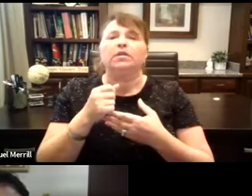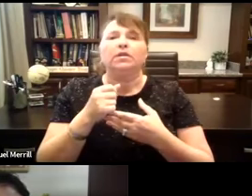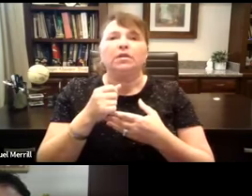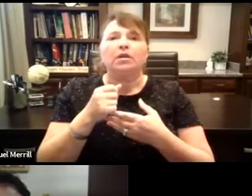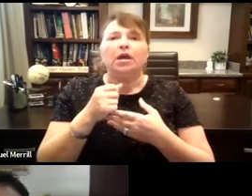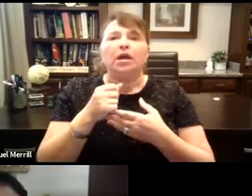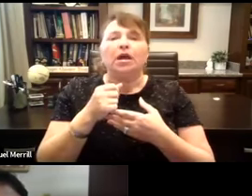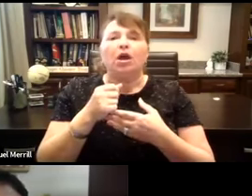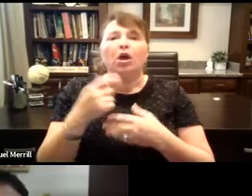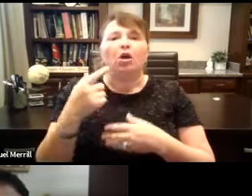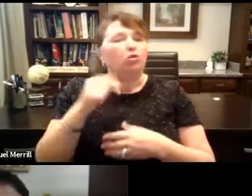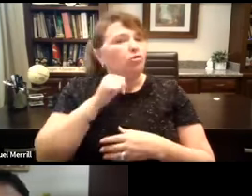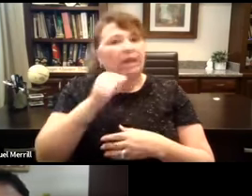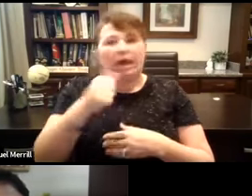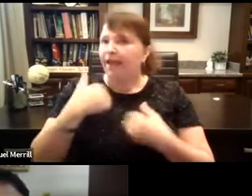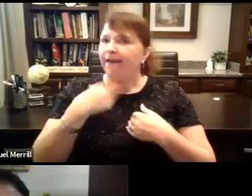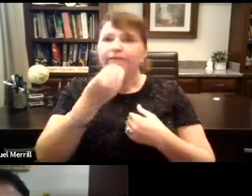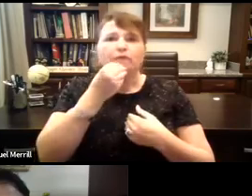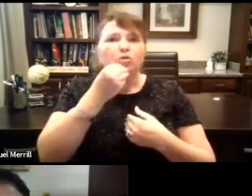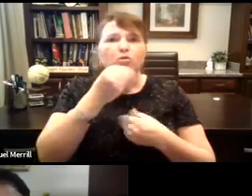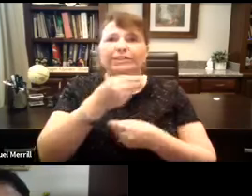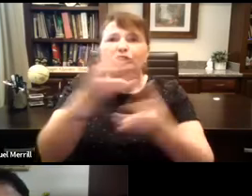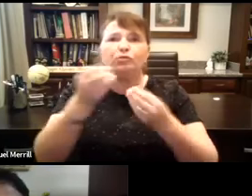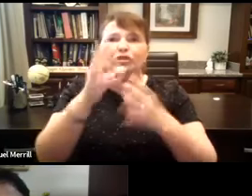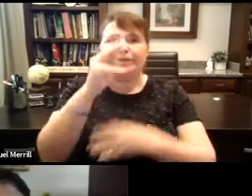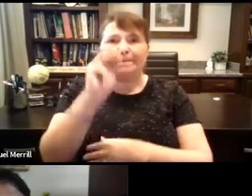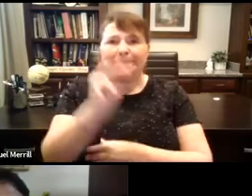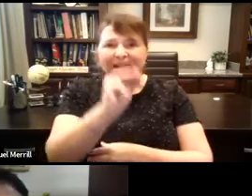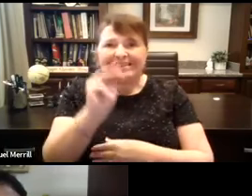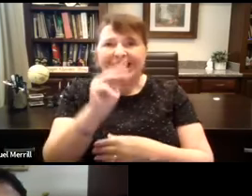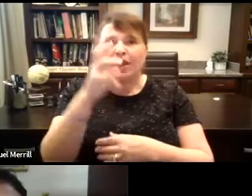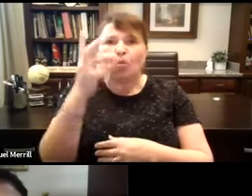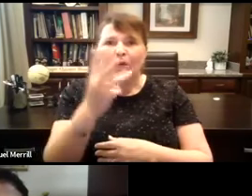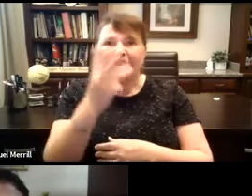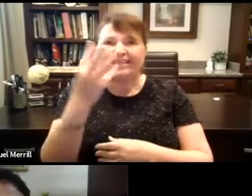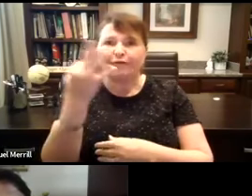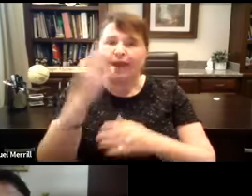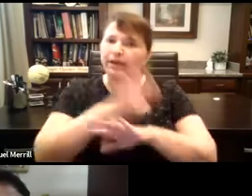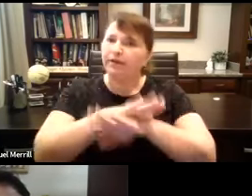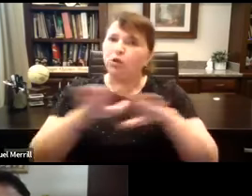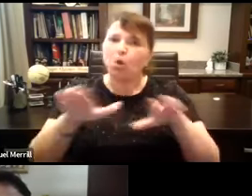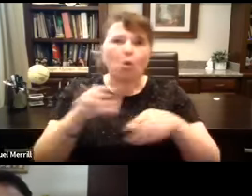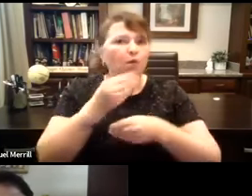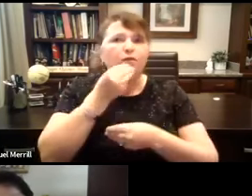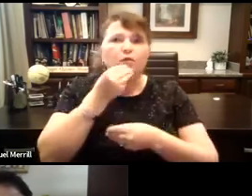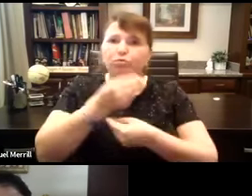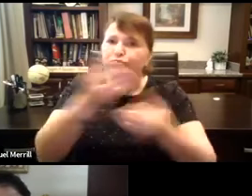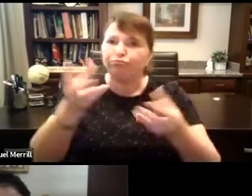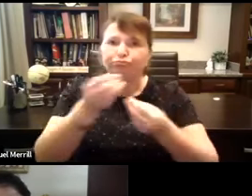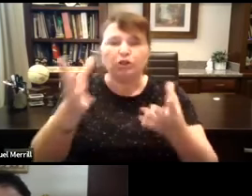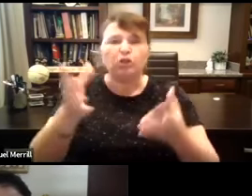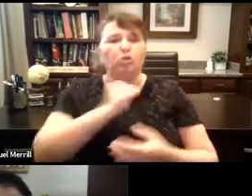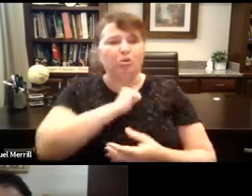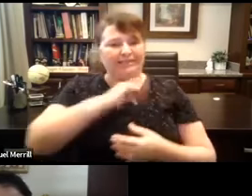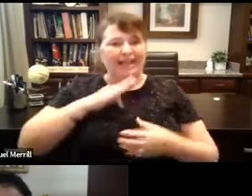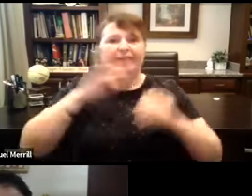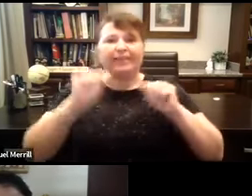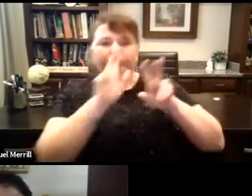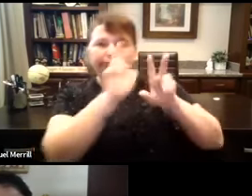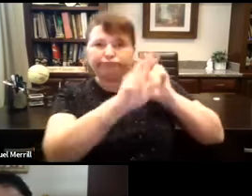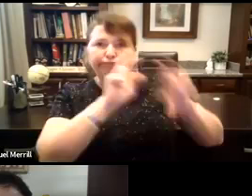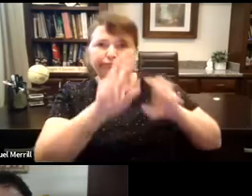There will not be any food distributions on Monday, Wednesday, or Fridays, so that staff can restock